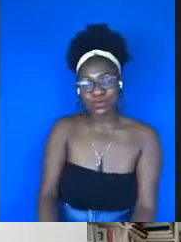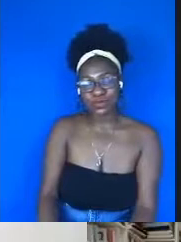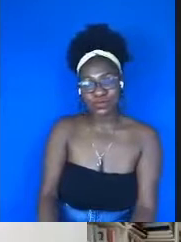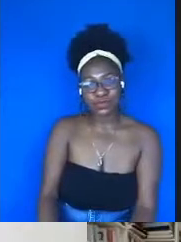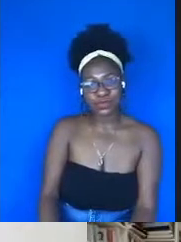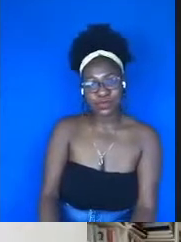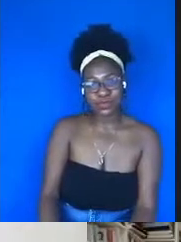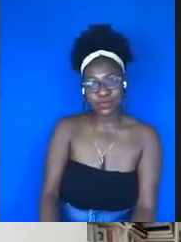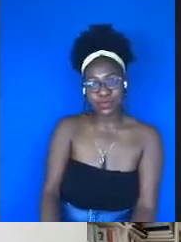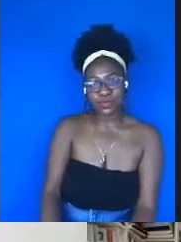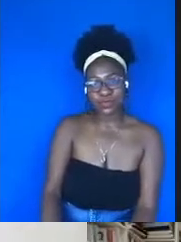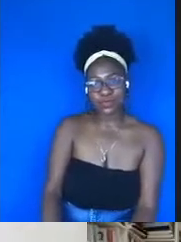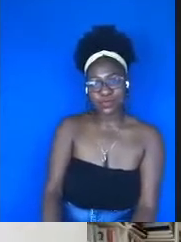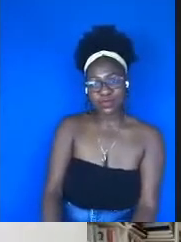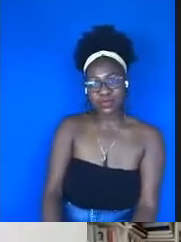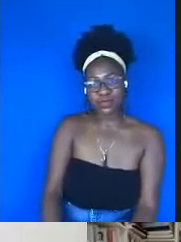actually understand